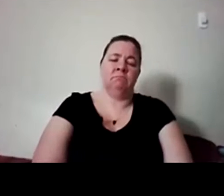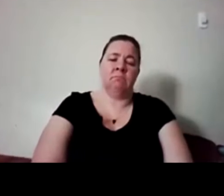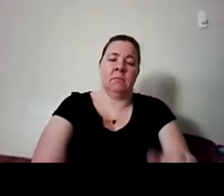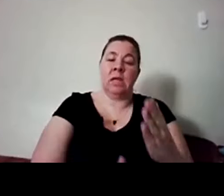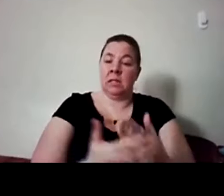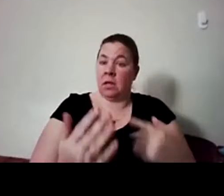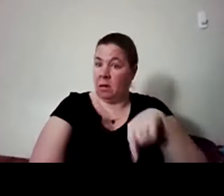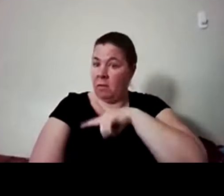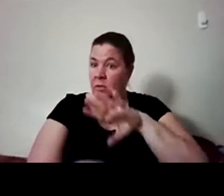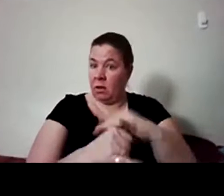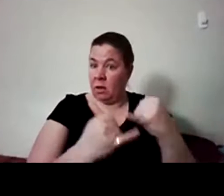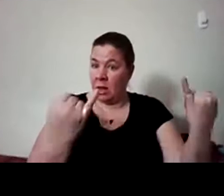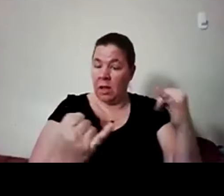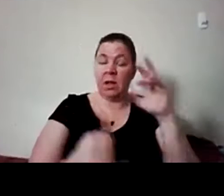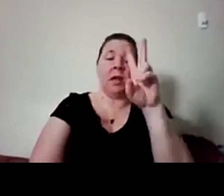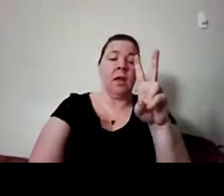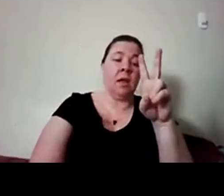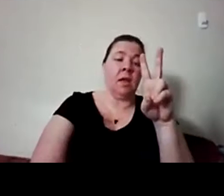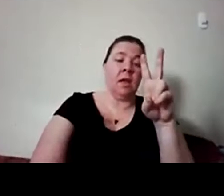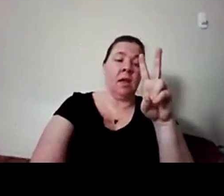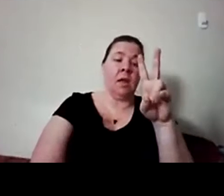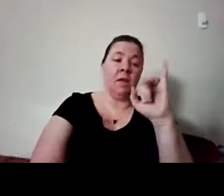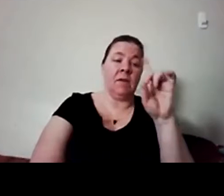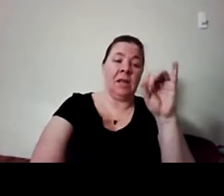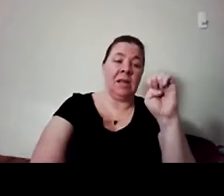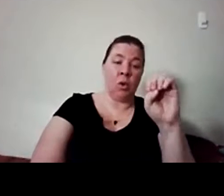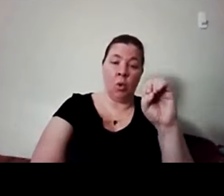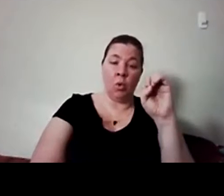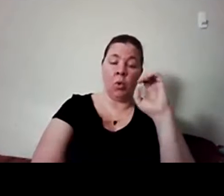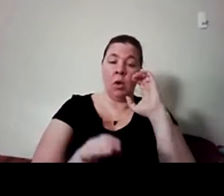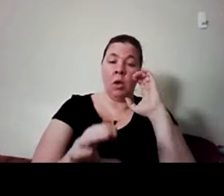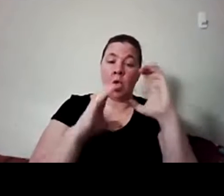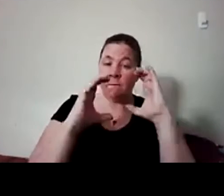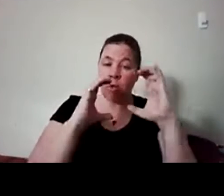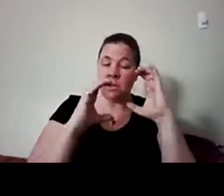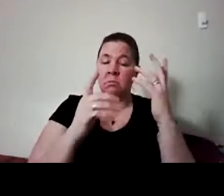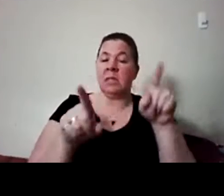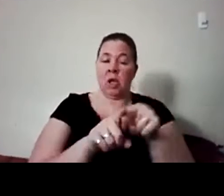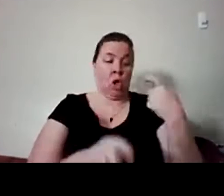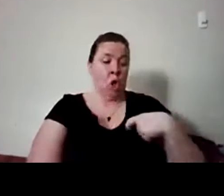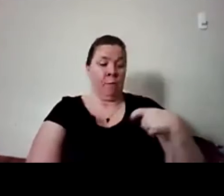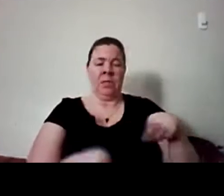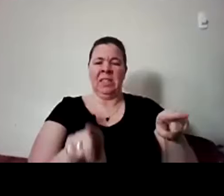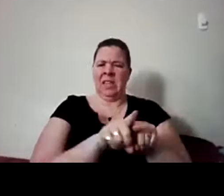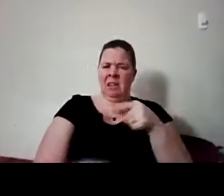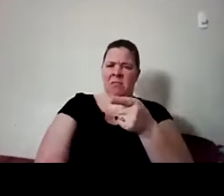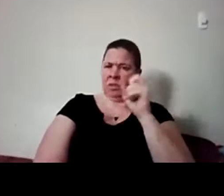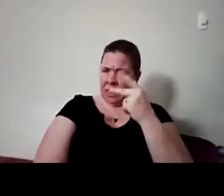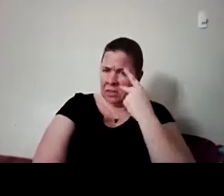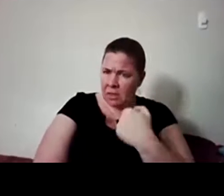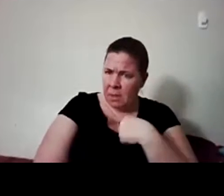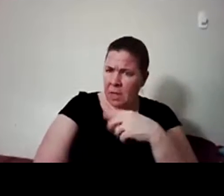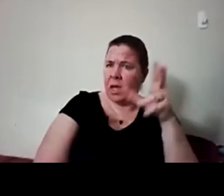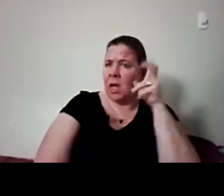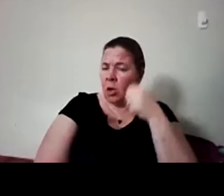Some of us online are video conferencing, just like you and I, right? If you can see me or hear me,